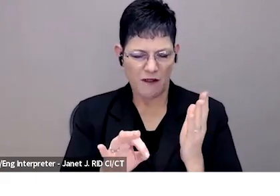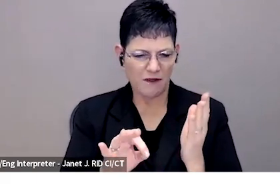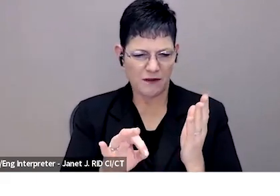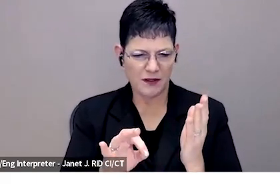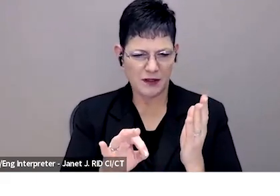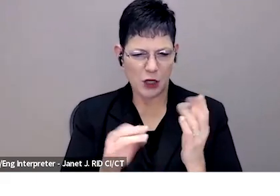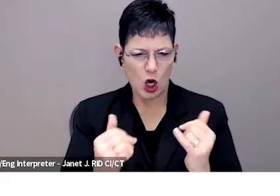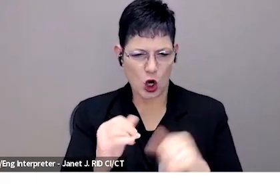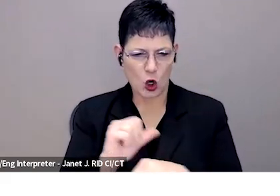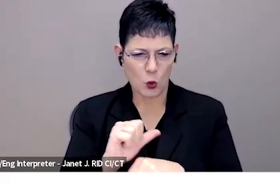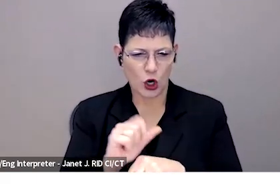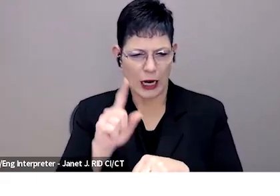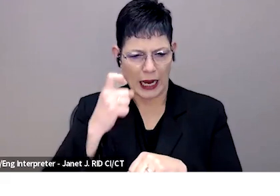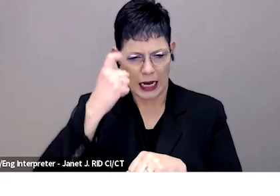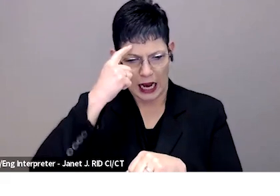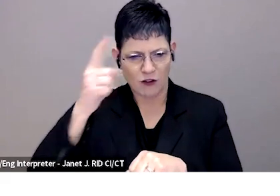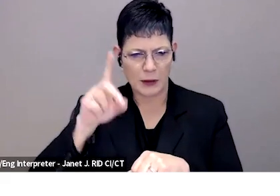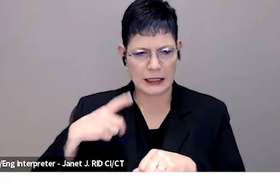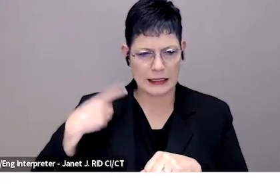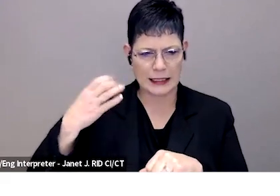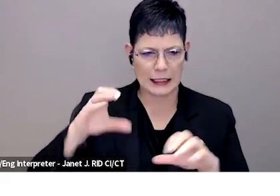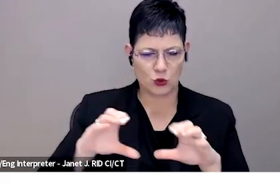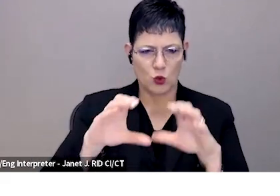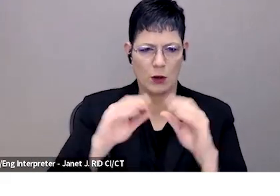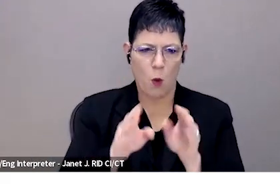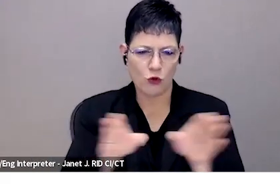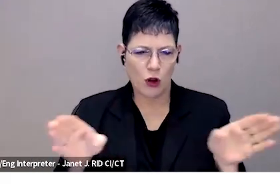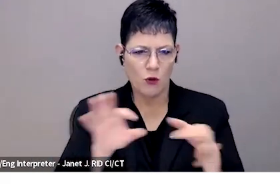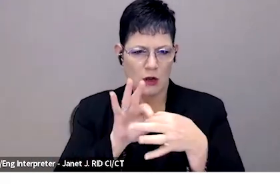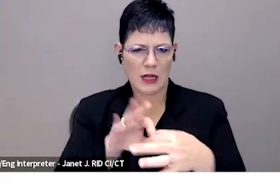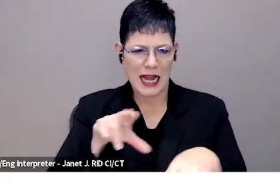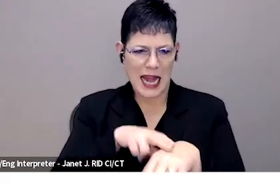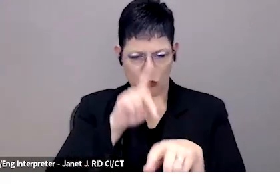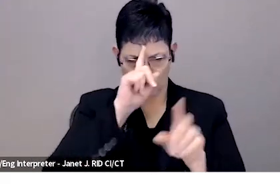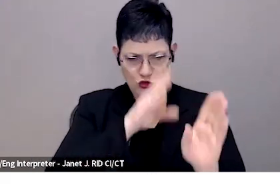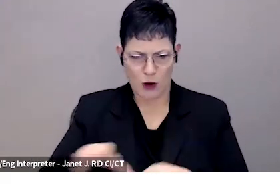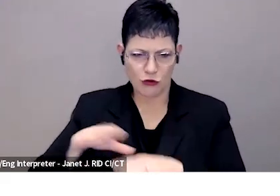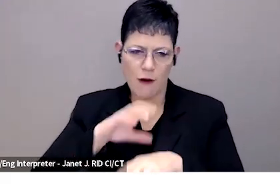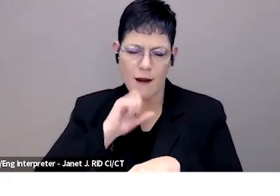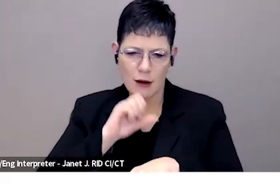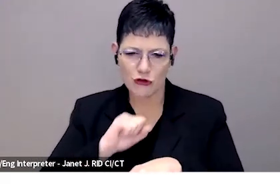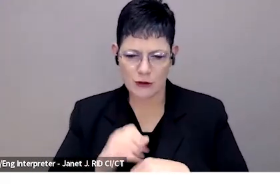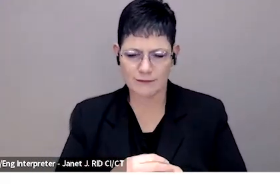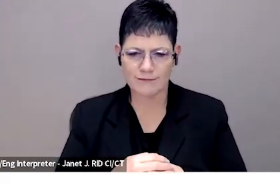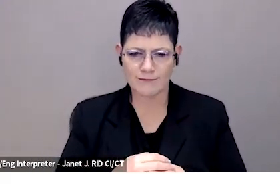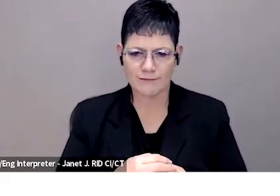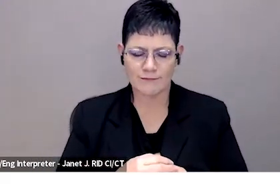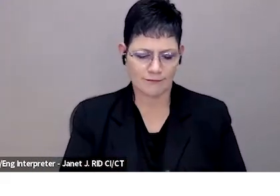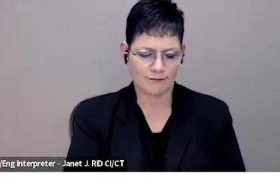work that the federal government is doing more generally on a national strategy on aging.